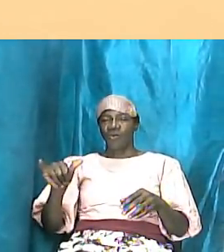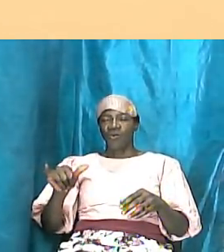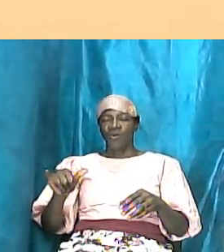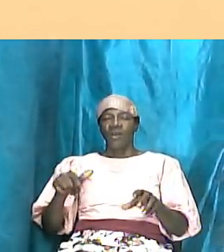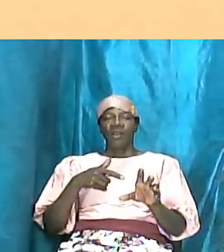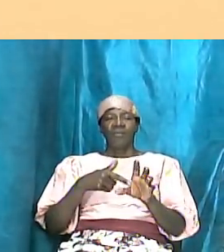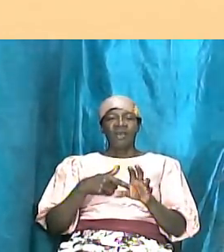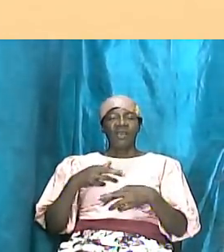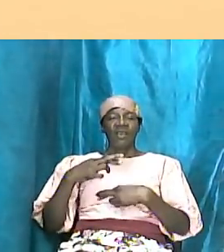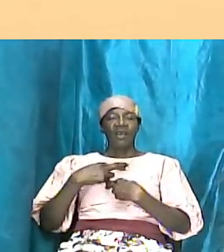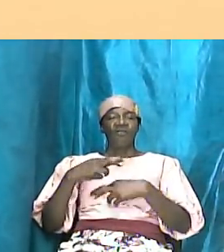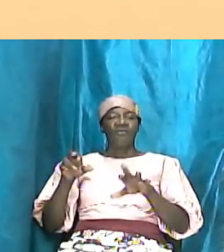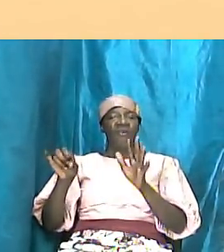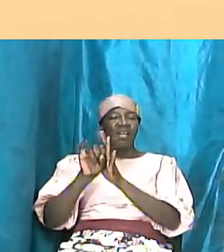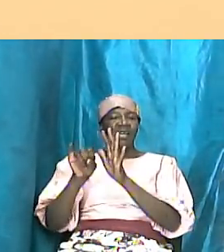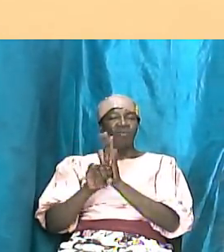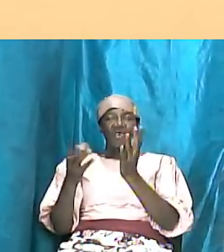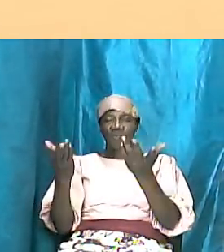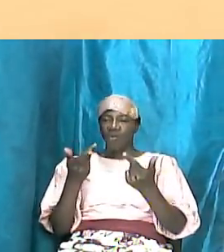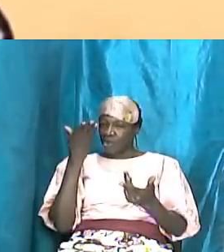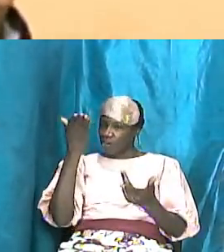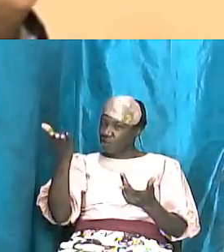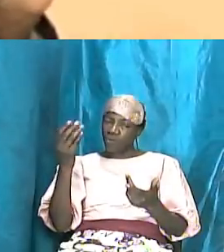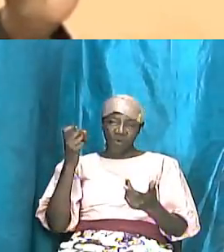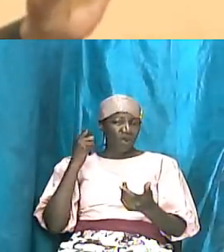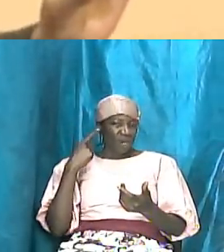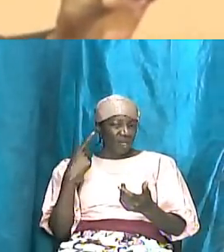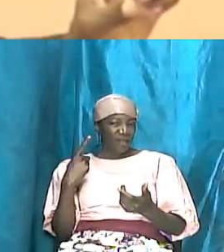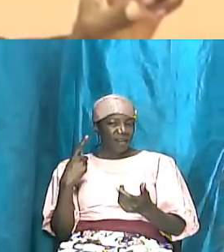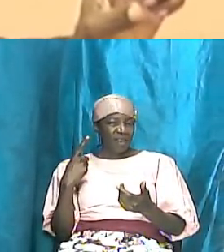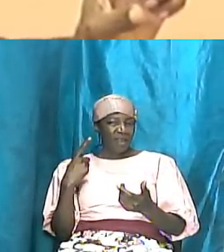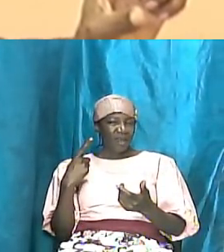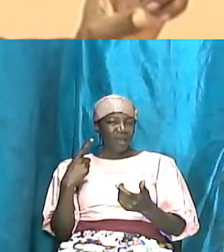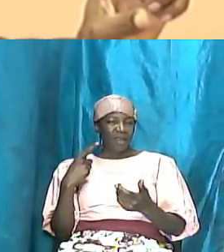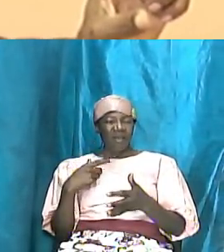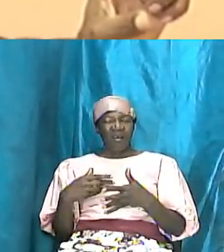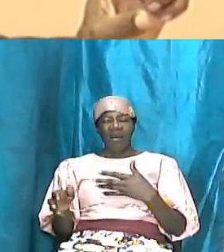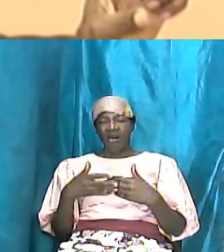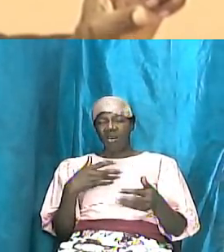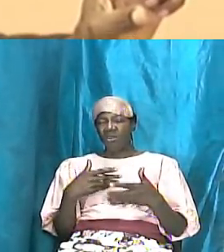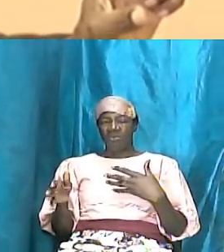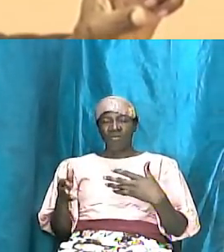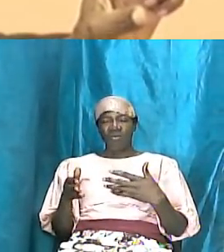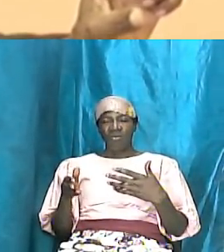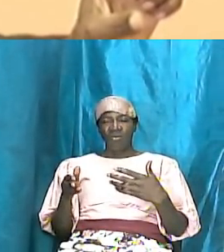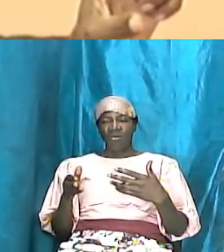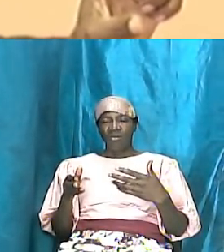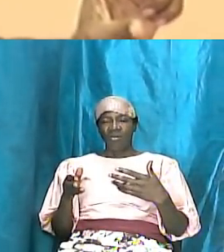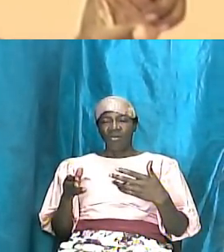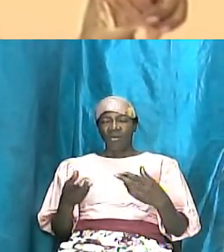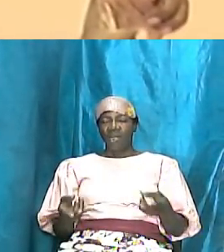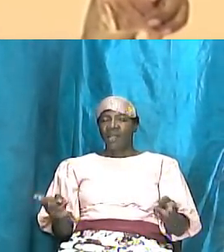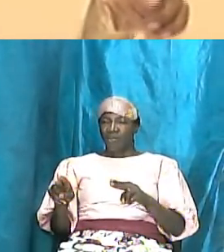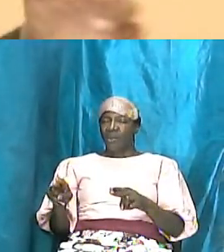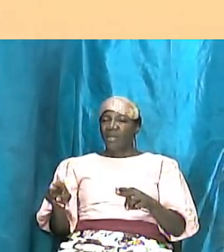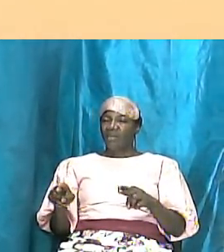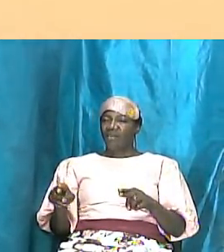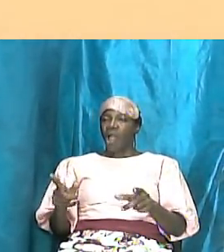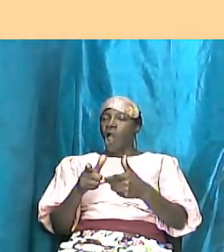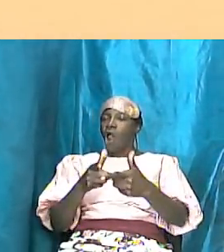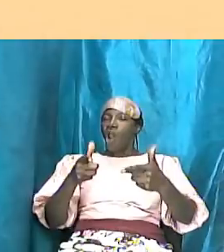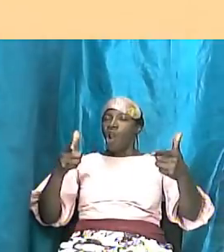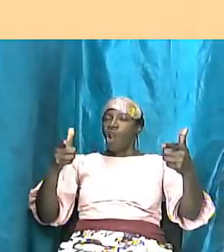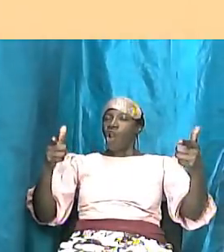redemption. And I want us to understand that although the events spanned thousands of years,